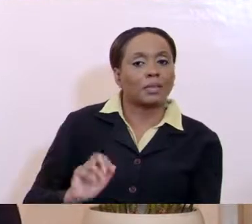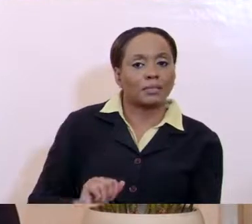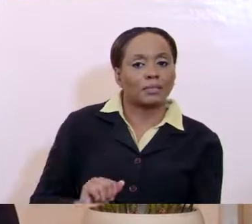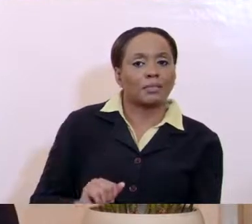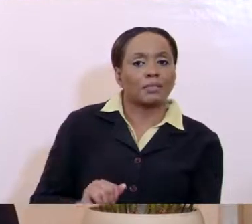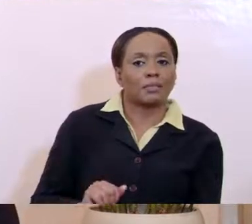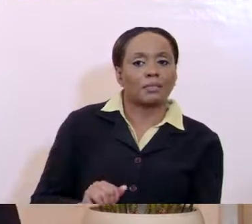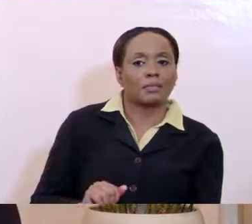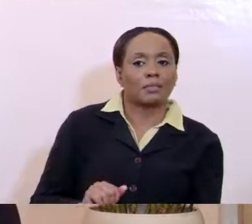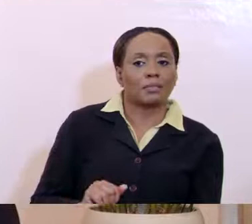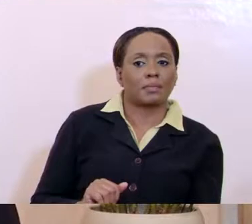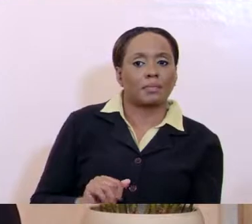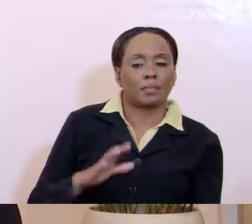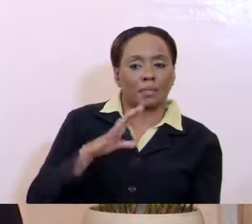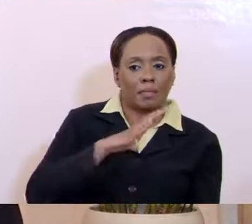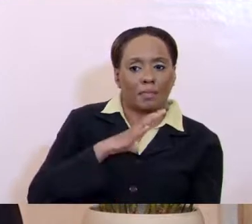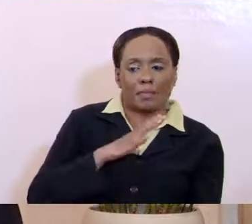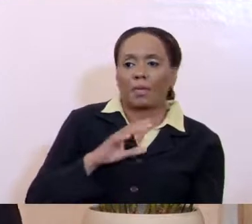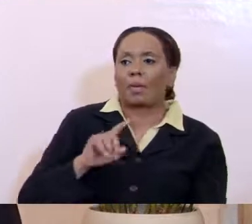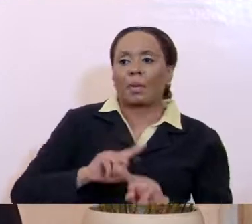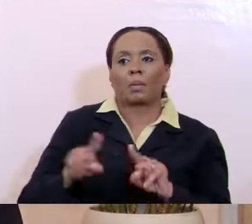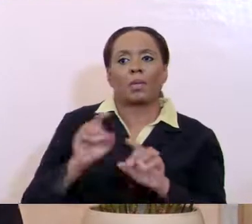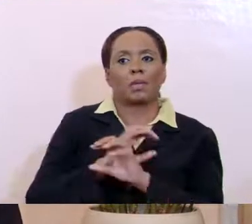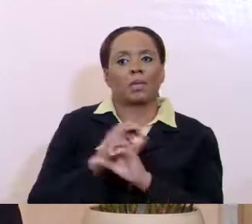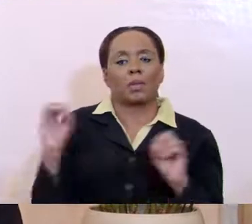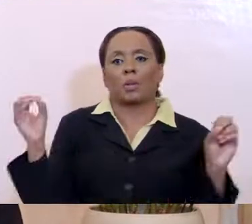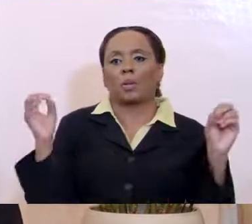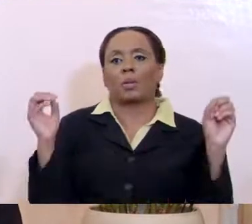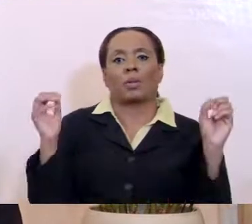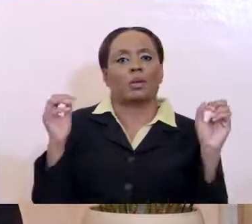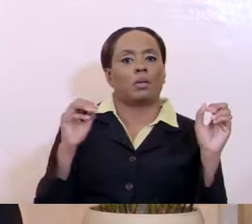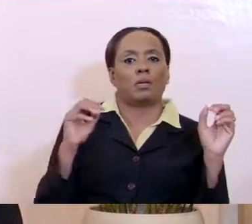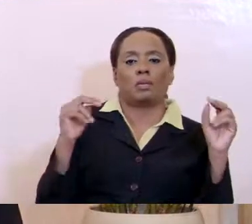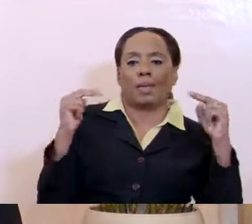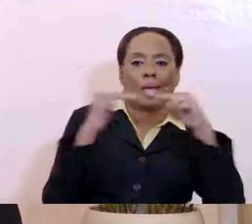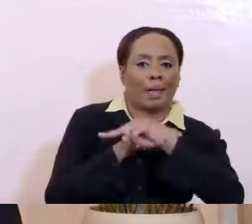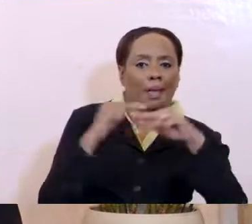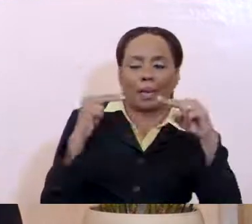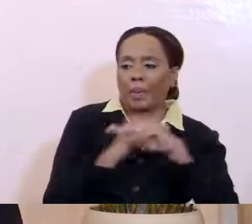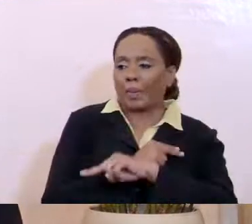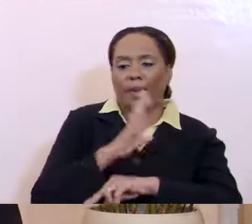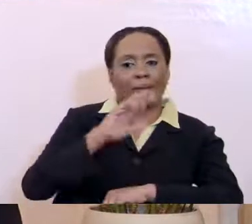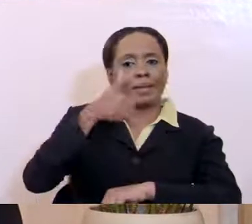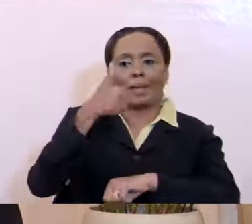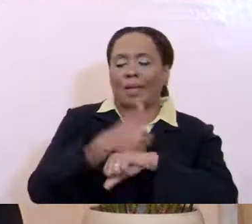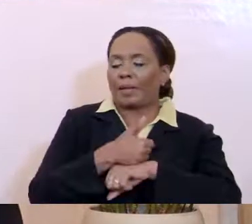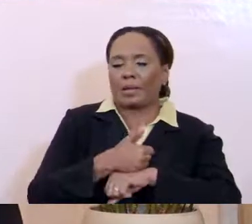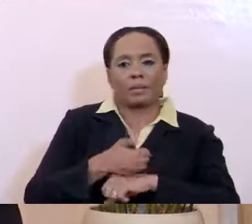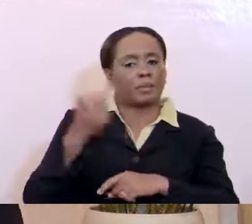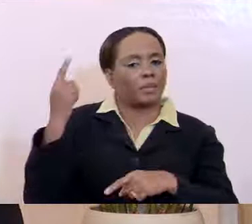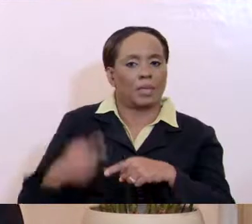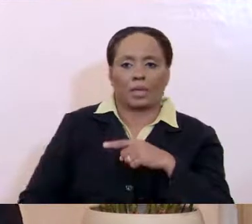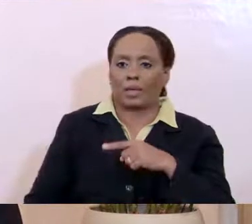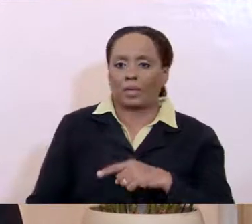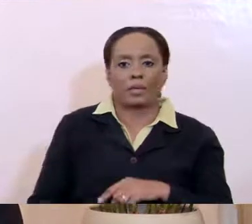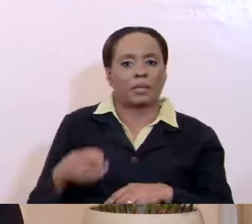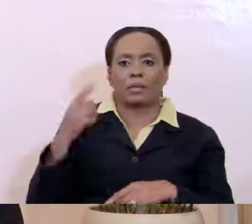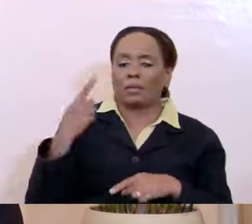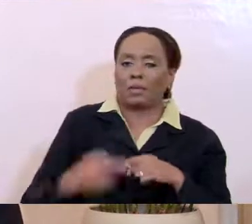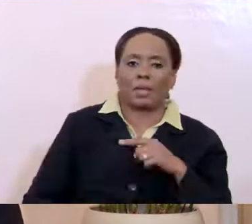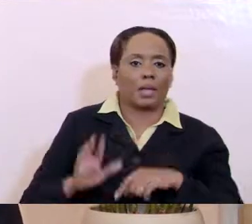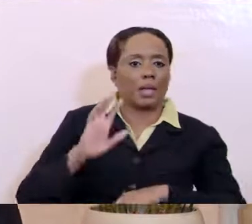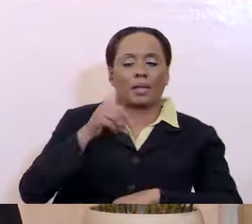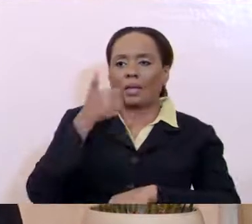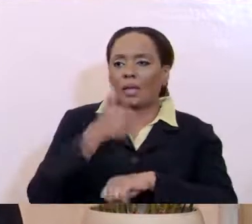there will be no wayside vending on the hard shoulder of our ABC highway. It is